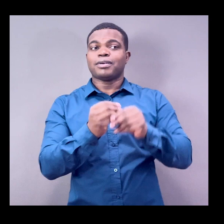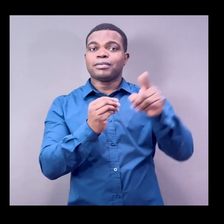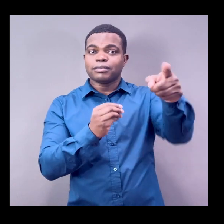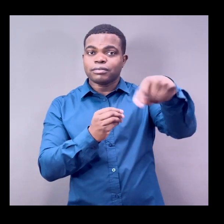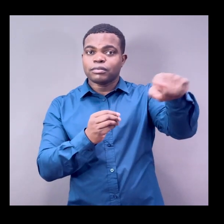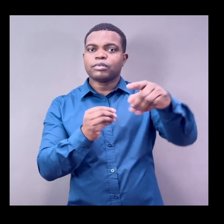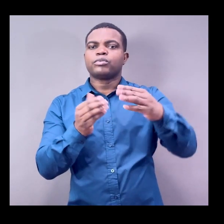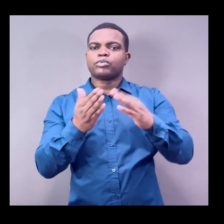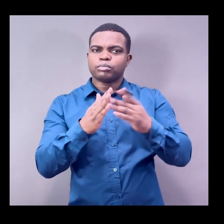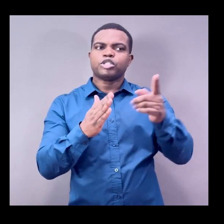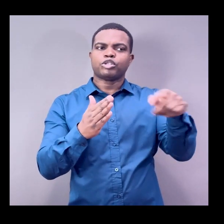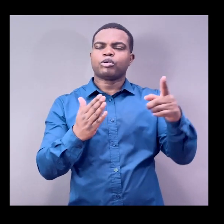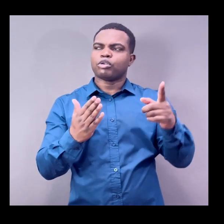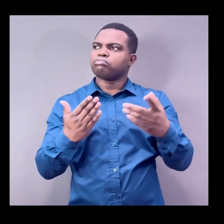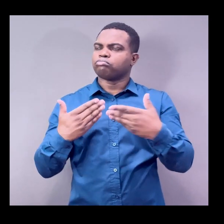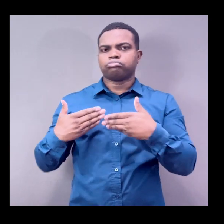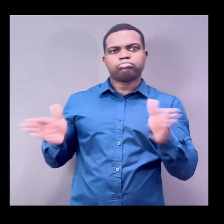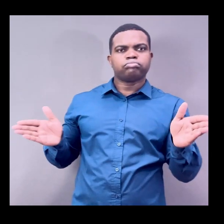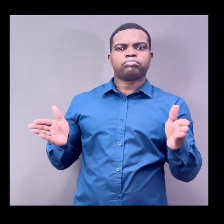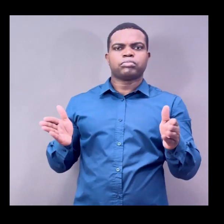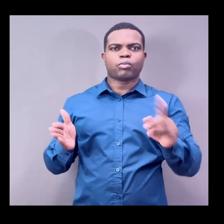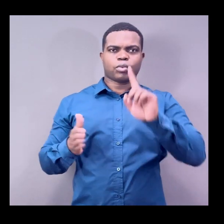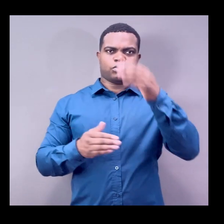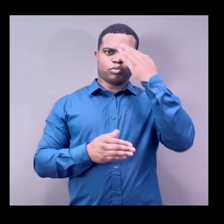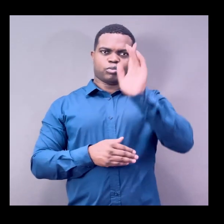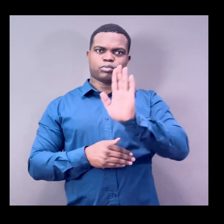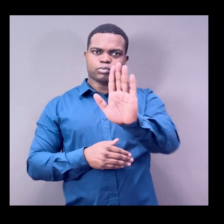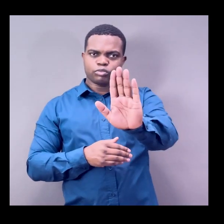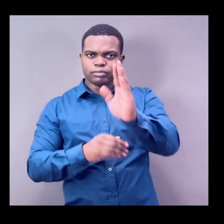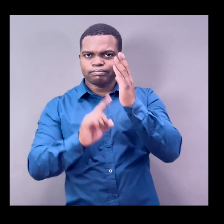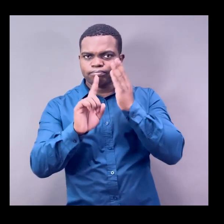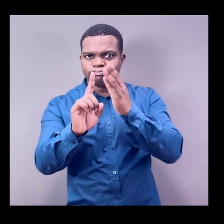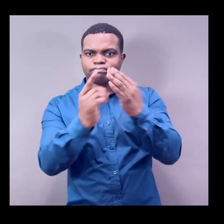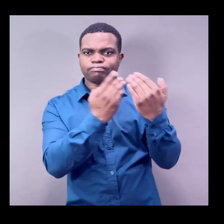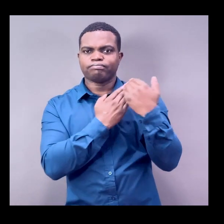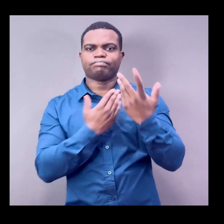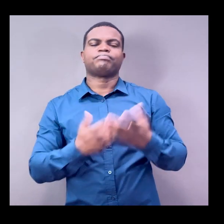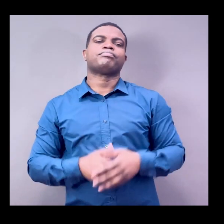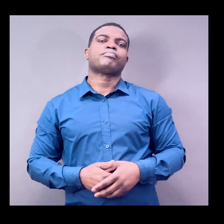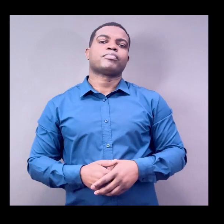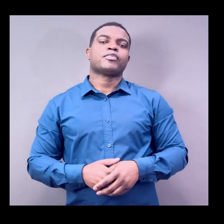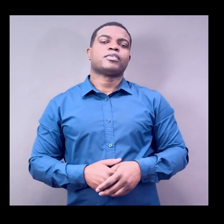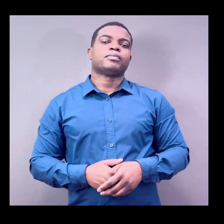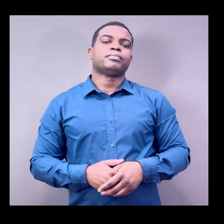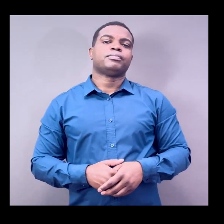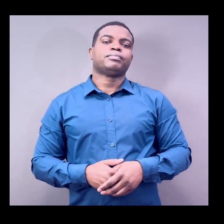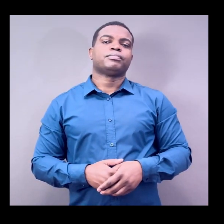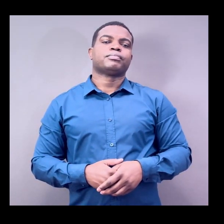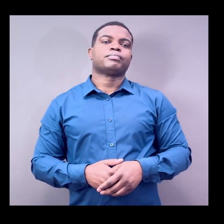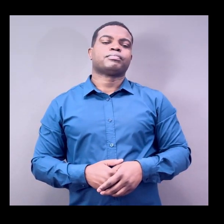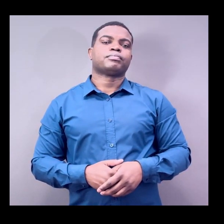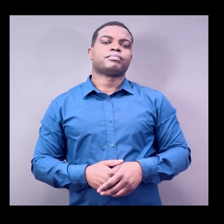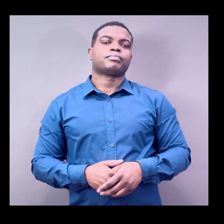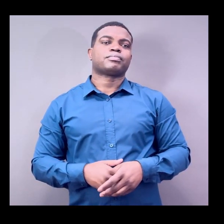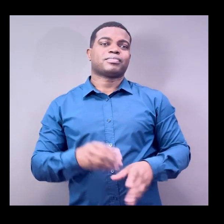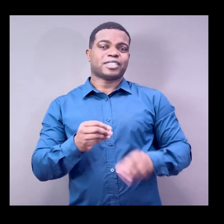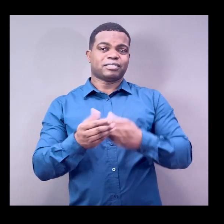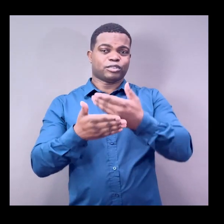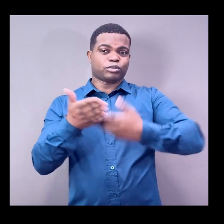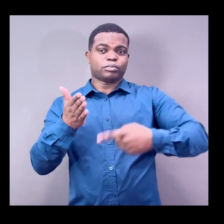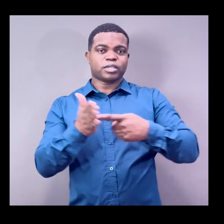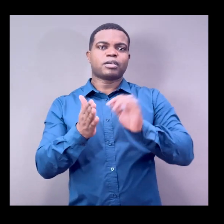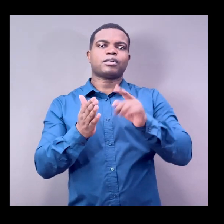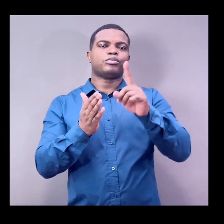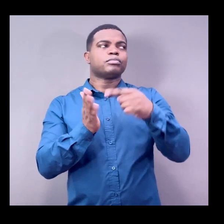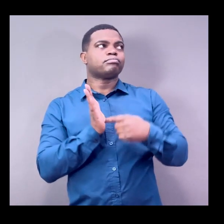community engagement initiative is all about. So it's a document you can submit to your funders. It's a document you can submit